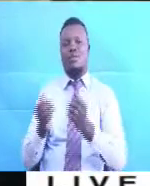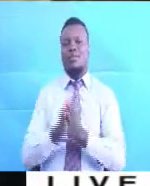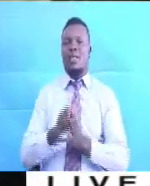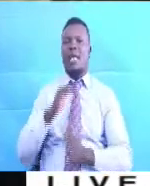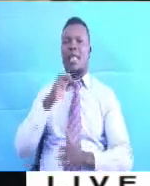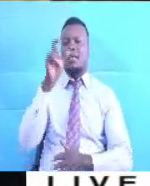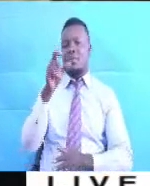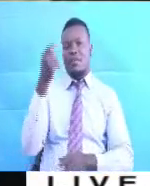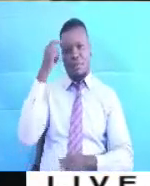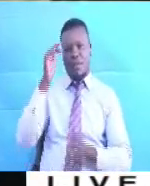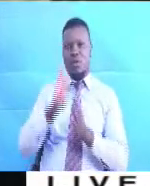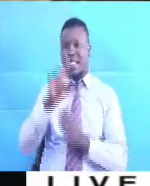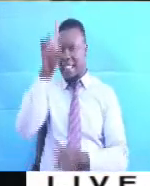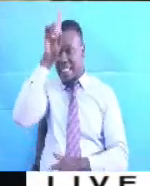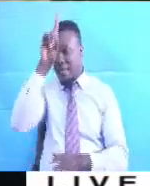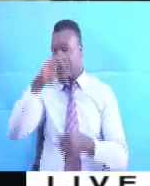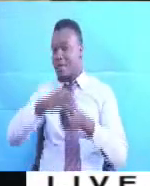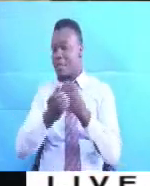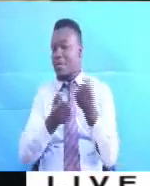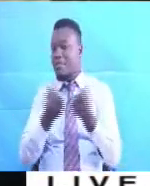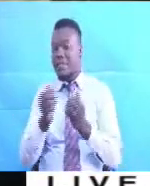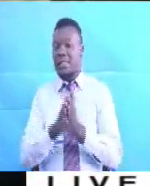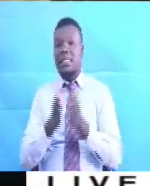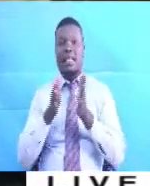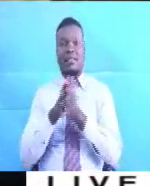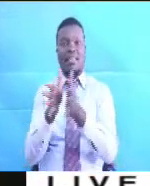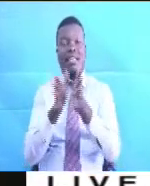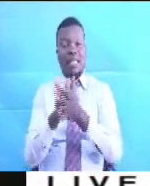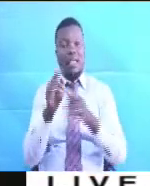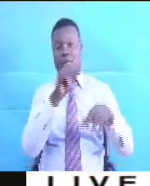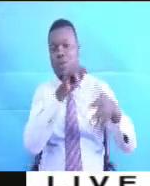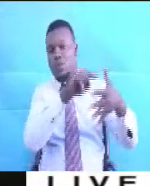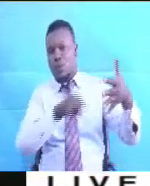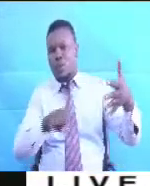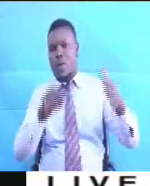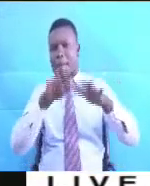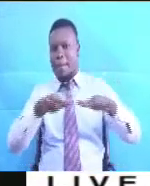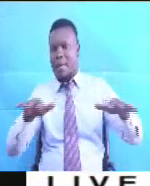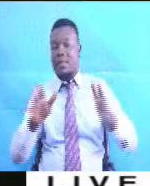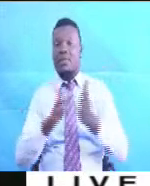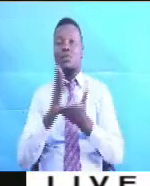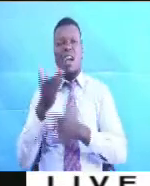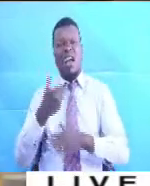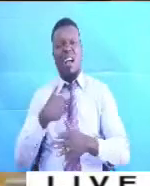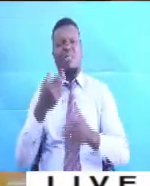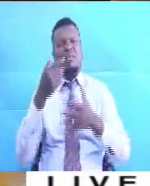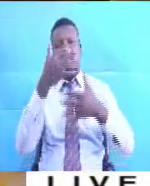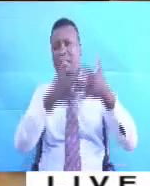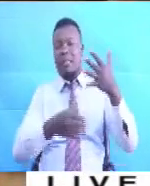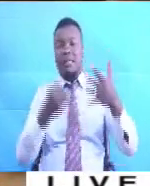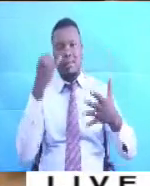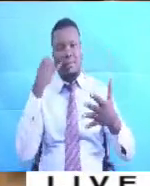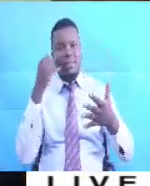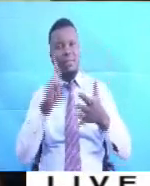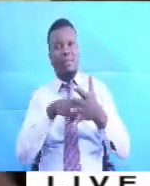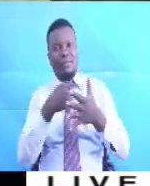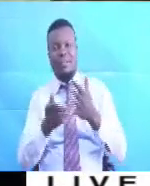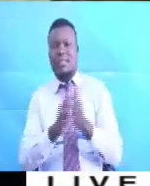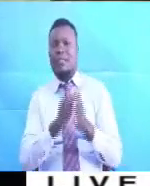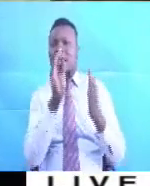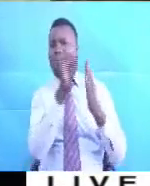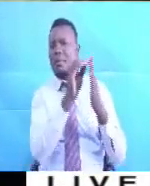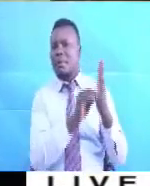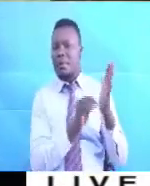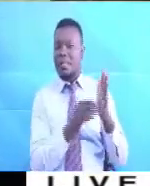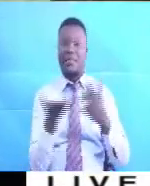for the German car maker told the press that the promotion contained a serious mistake in the listed retail price, which